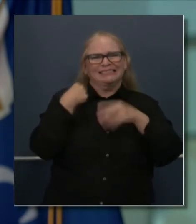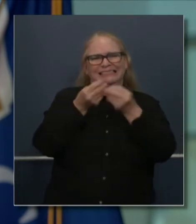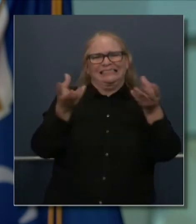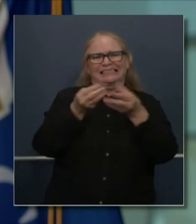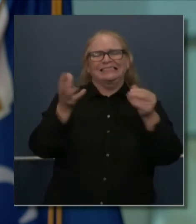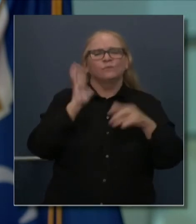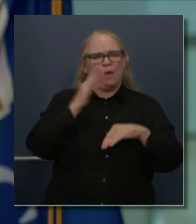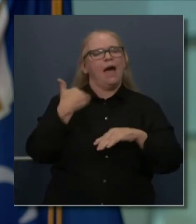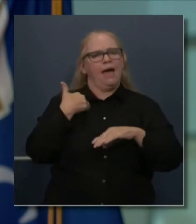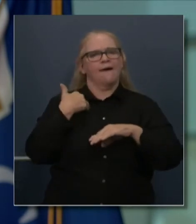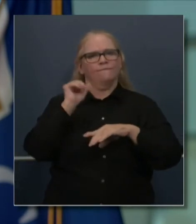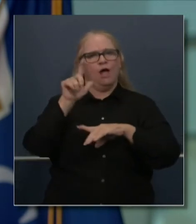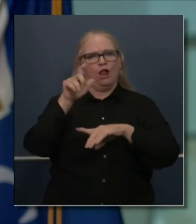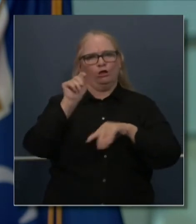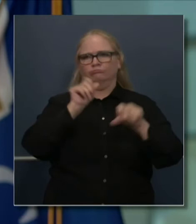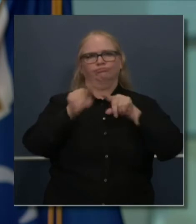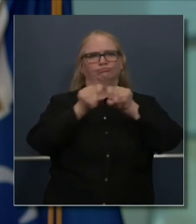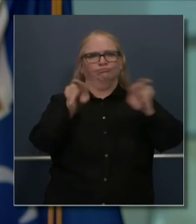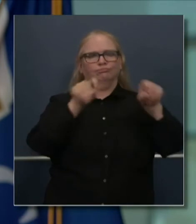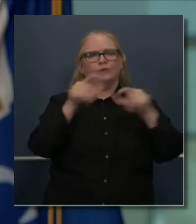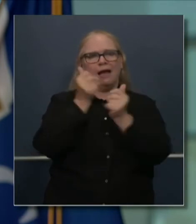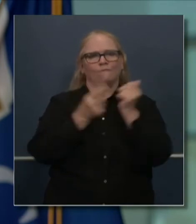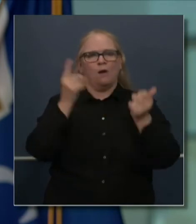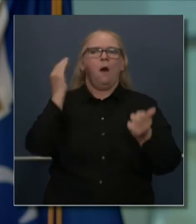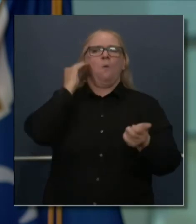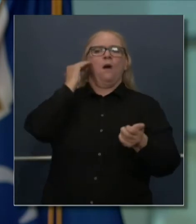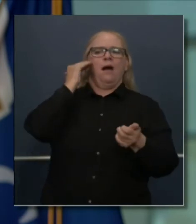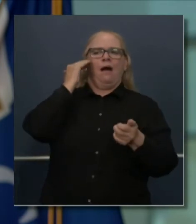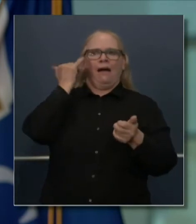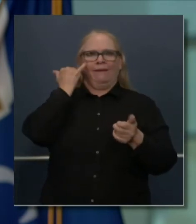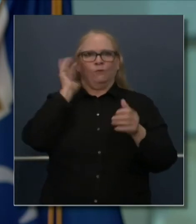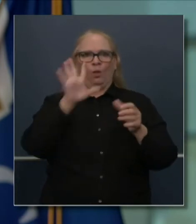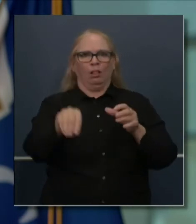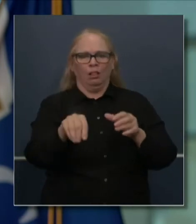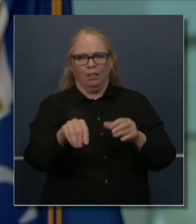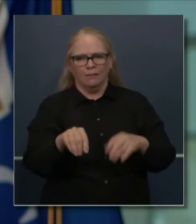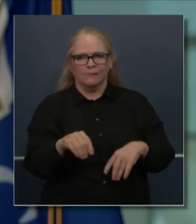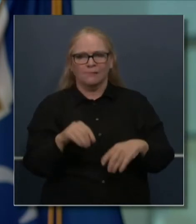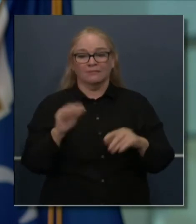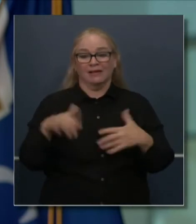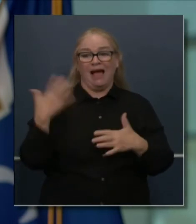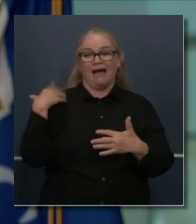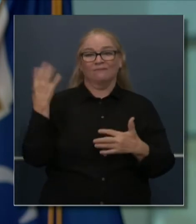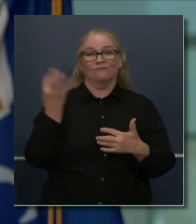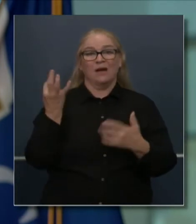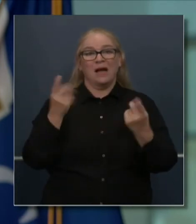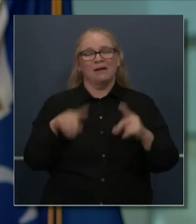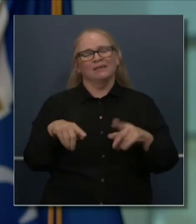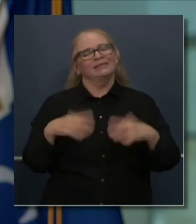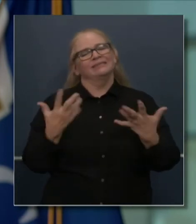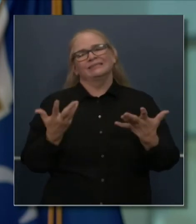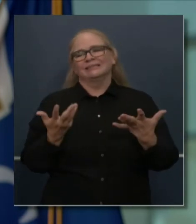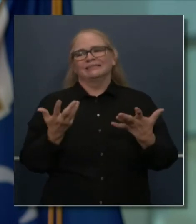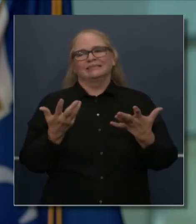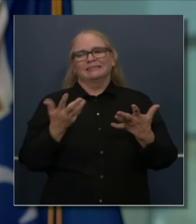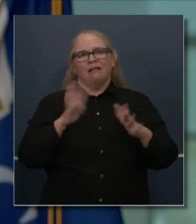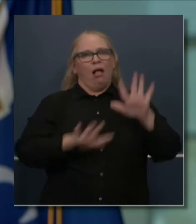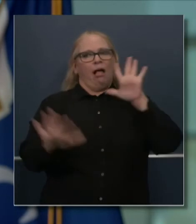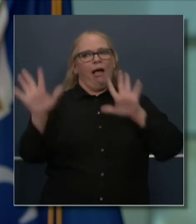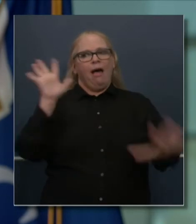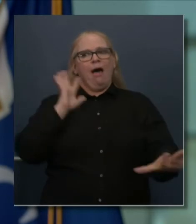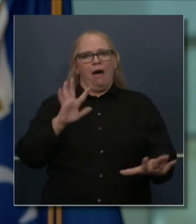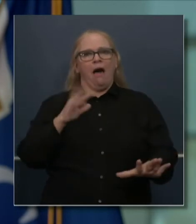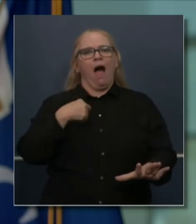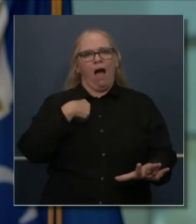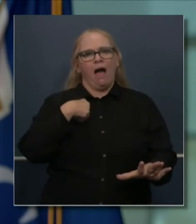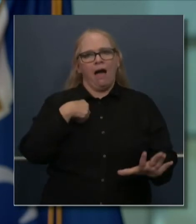ago, notified around this time on Friday, made a presentation, though it was an interrupted presentation